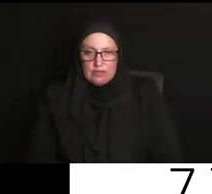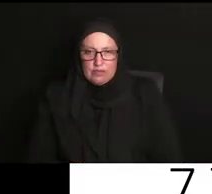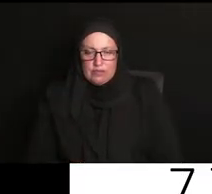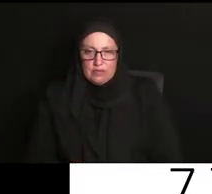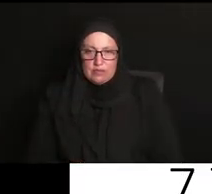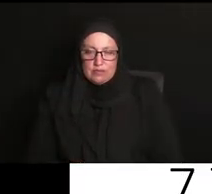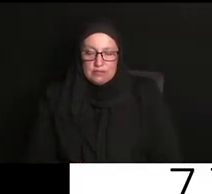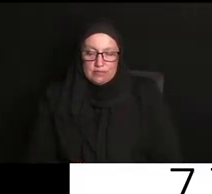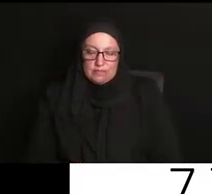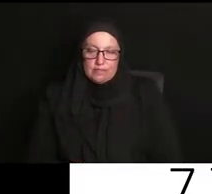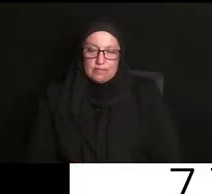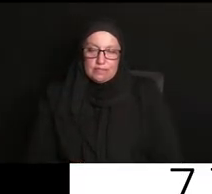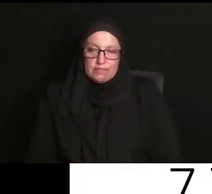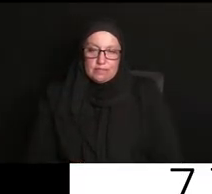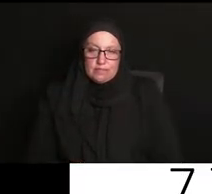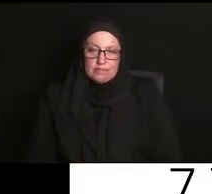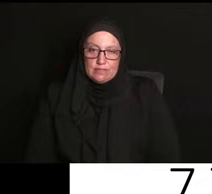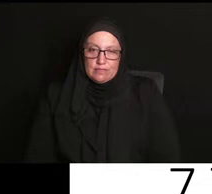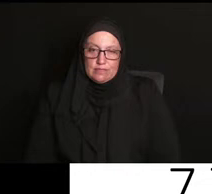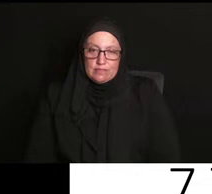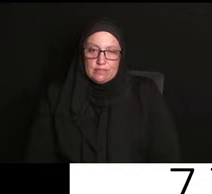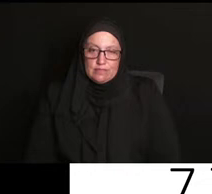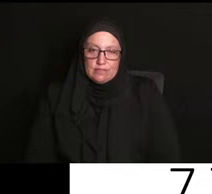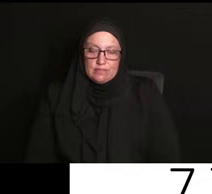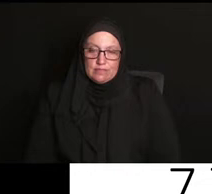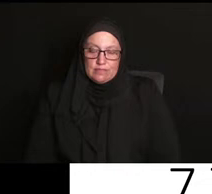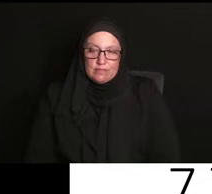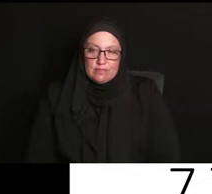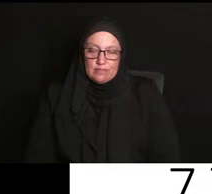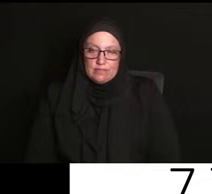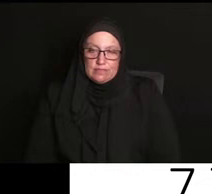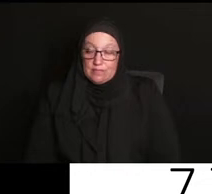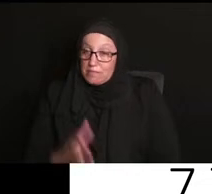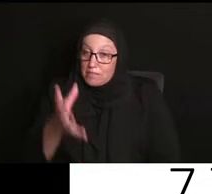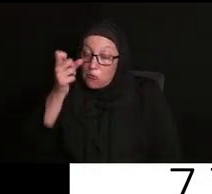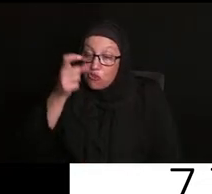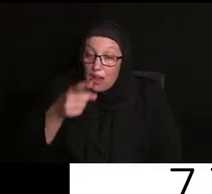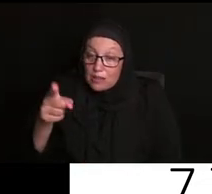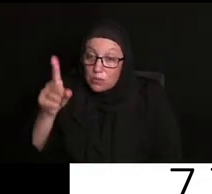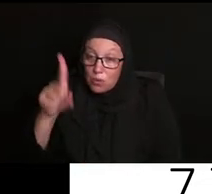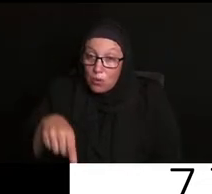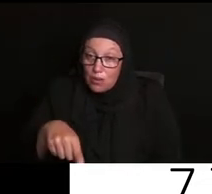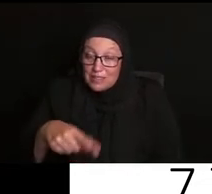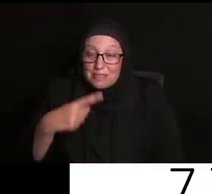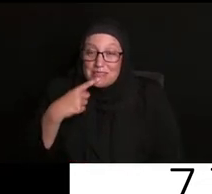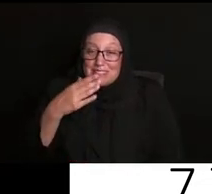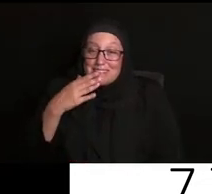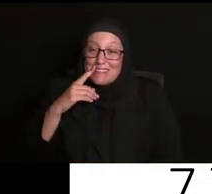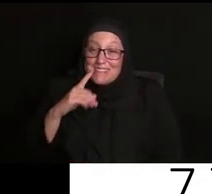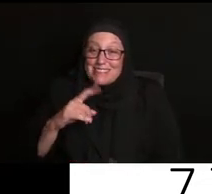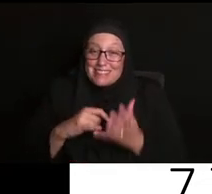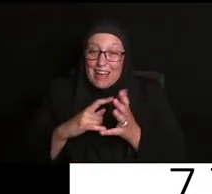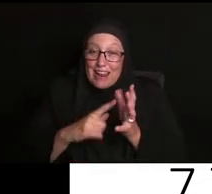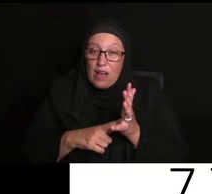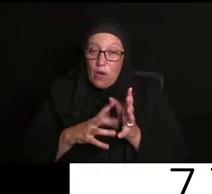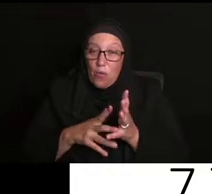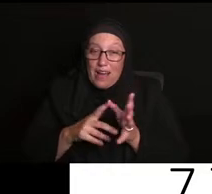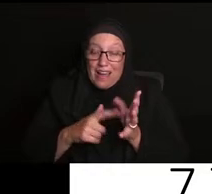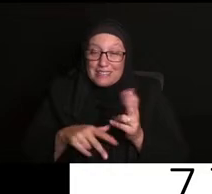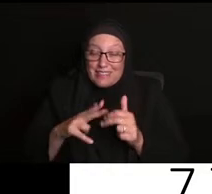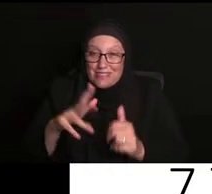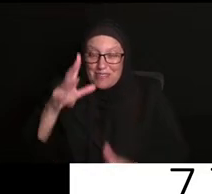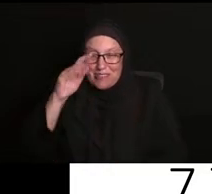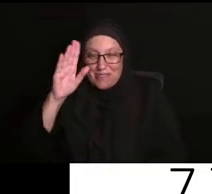at-tawadu', at-ta'amul, and at-tadarru'. Did you memorize them? Say a salawat if you know them now.